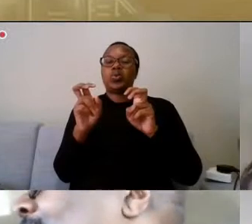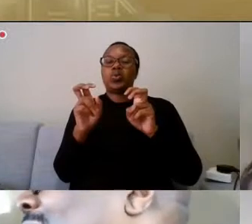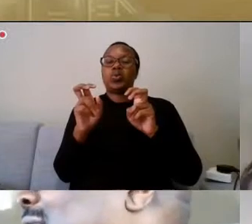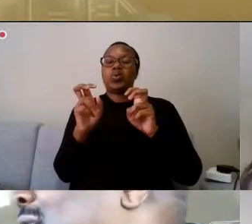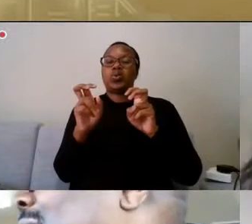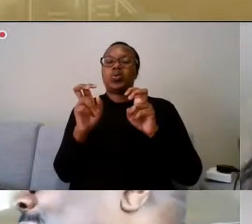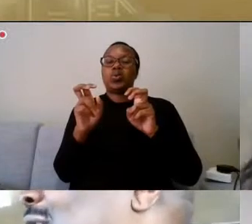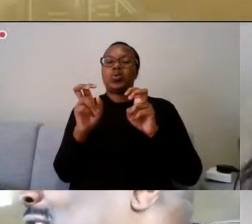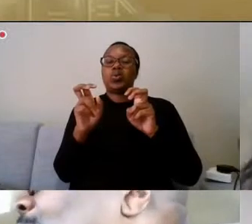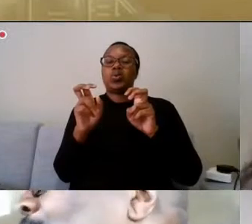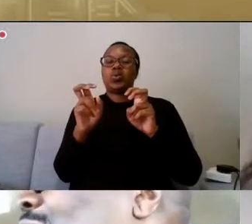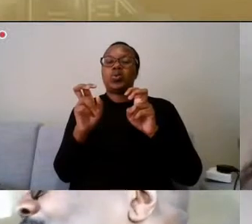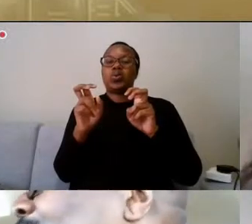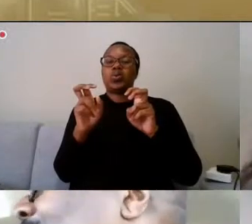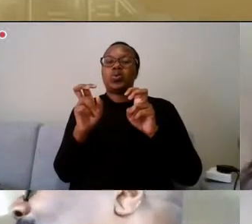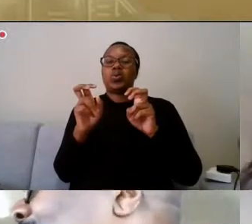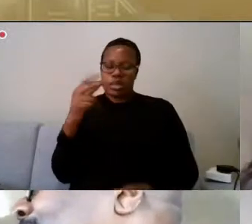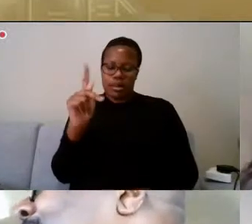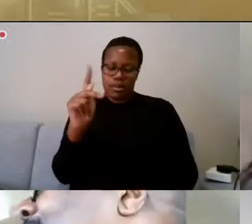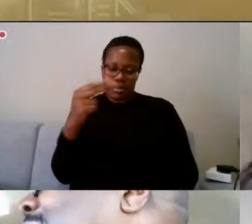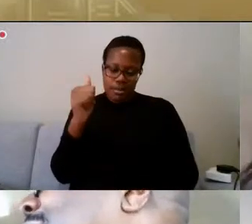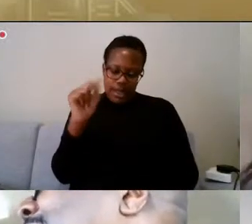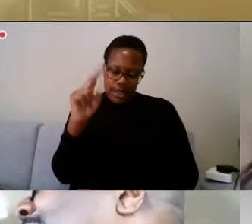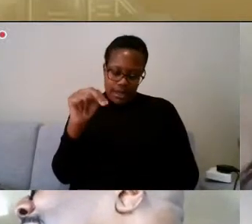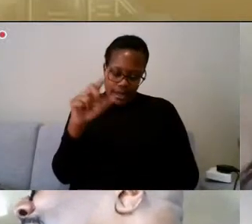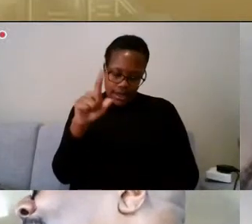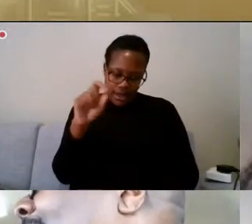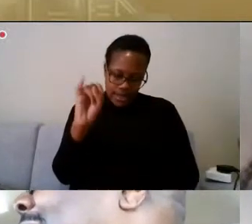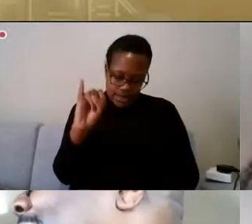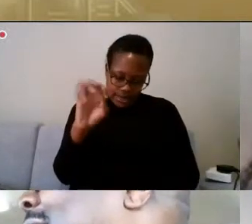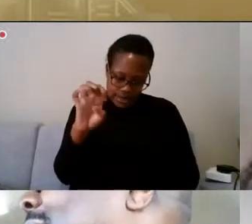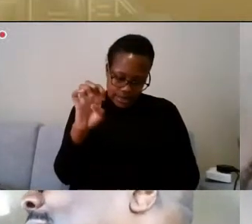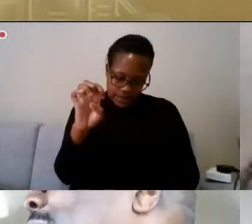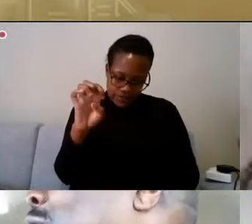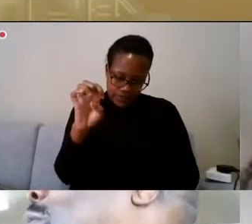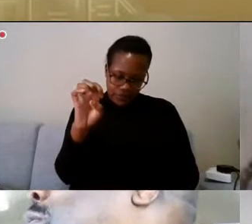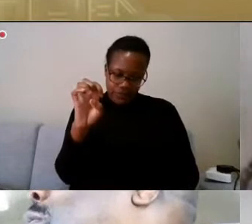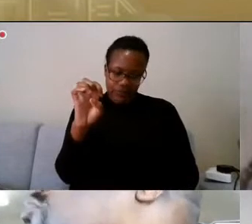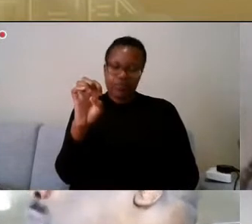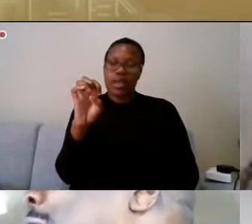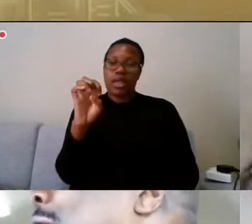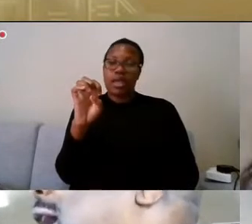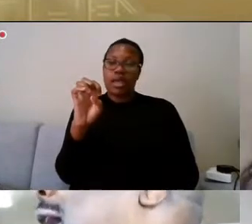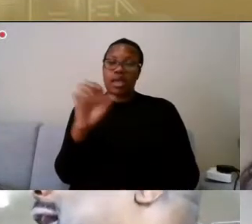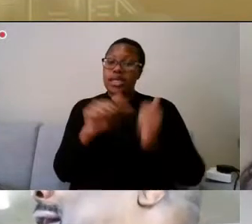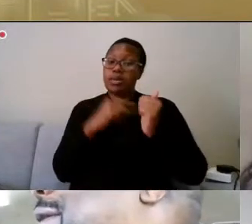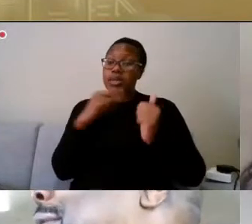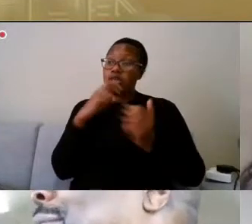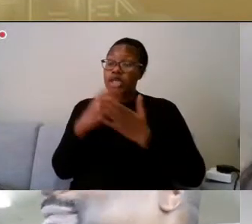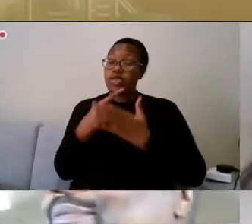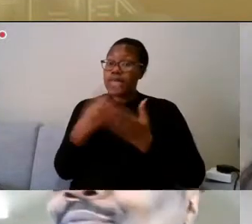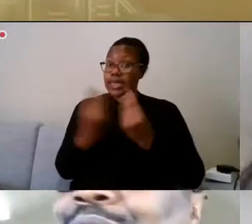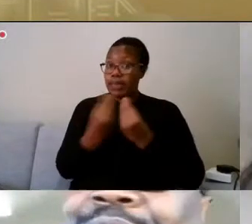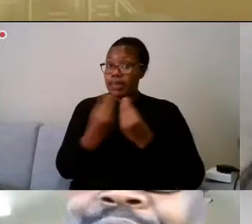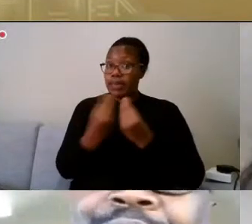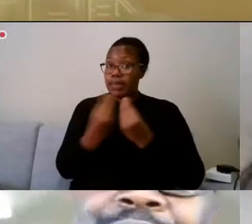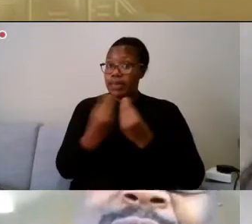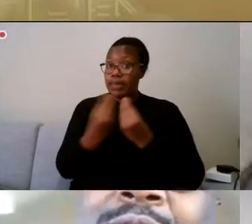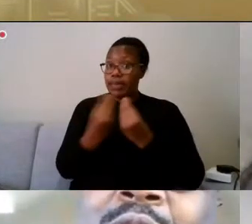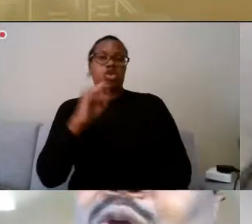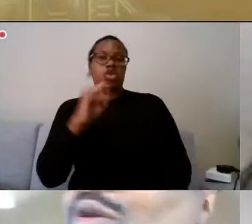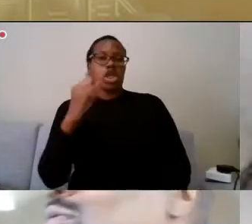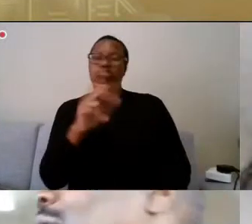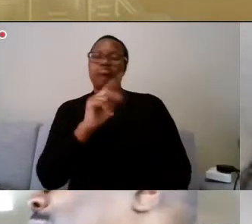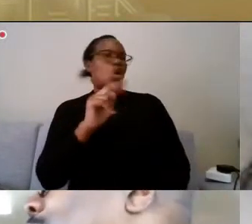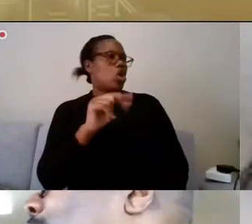Magistrate Mkanzi. Deputy Minister, did you need to say something? No, I mean, I saw it was